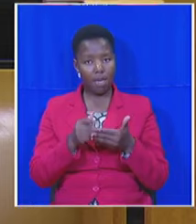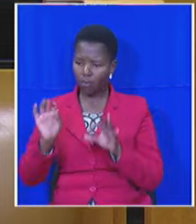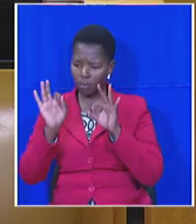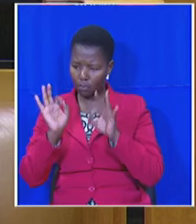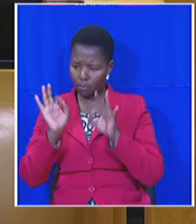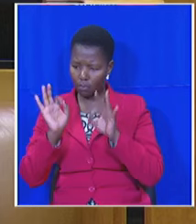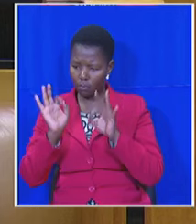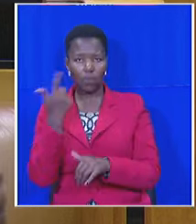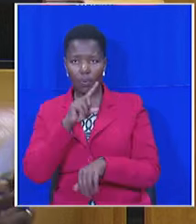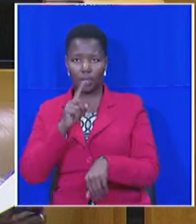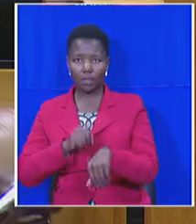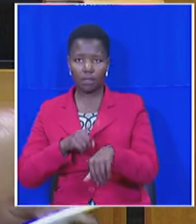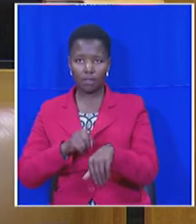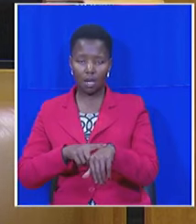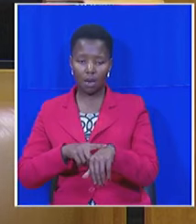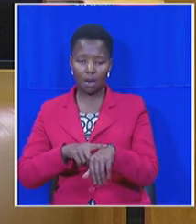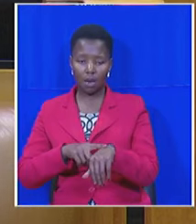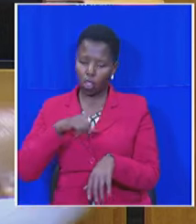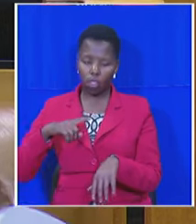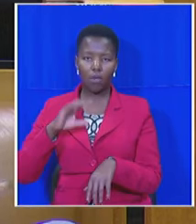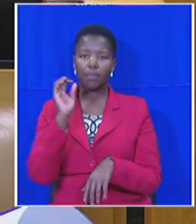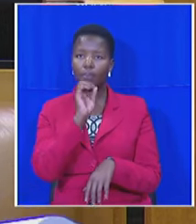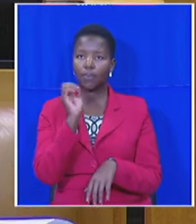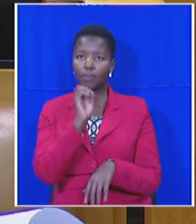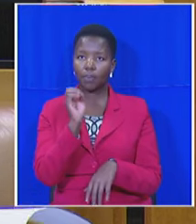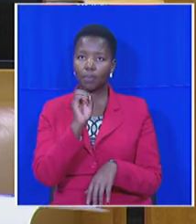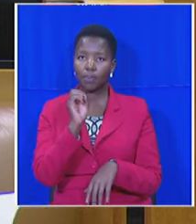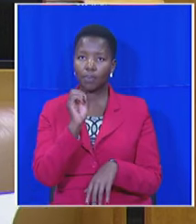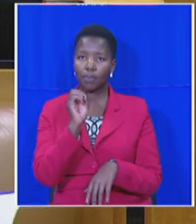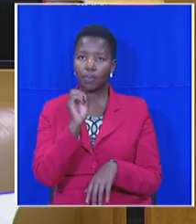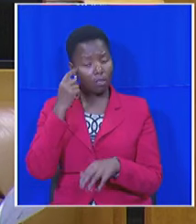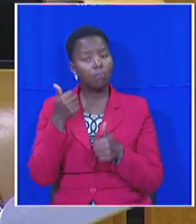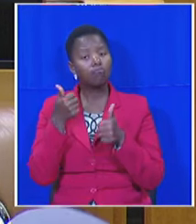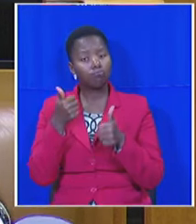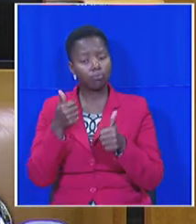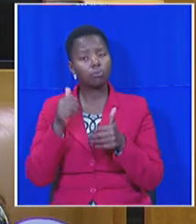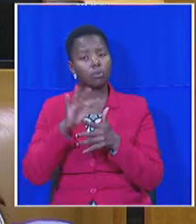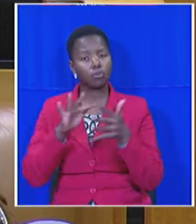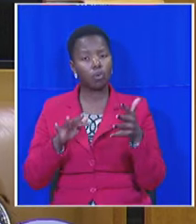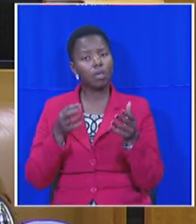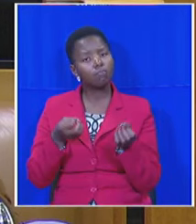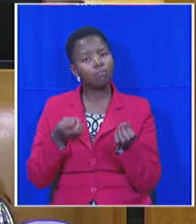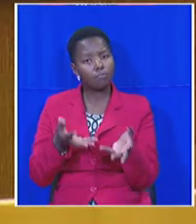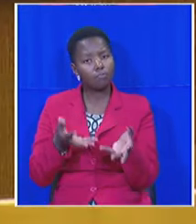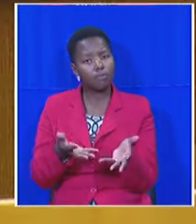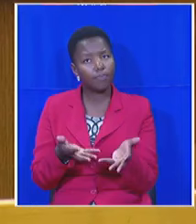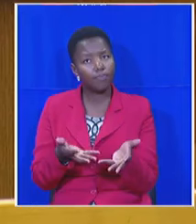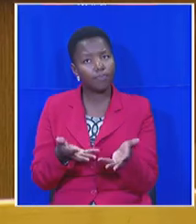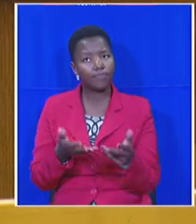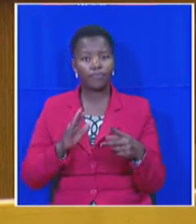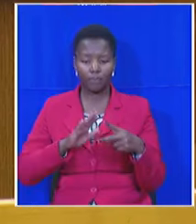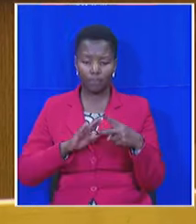person that come from Namibia. So I think it's actually a good story to sell. And I want